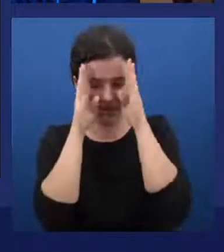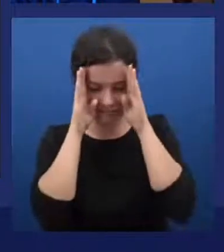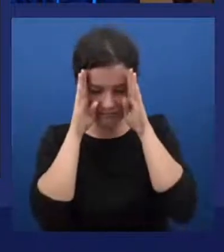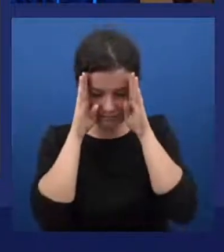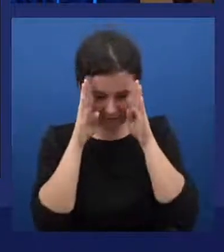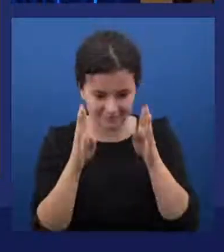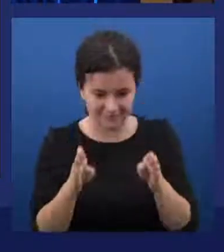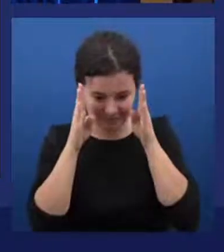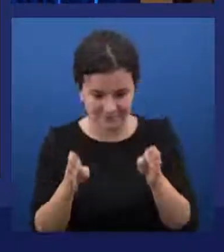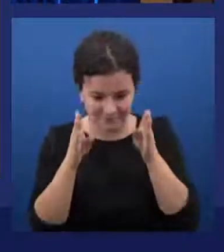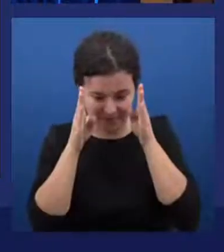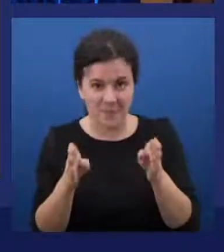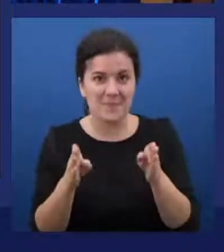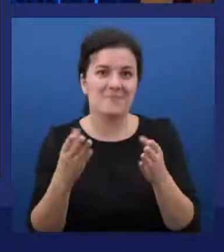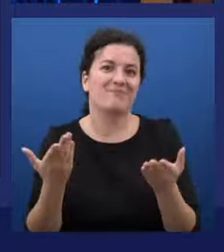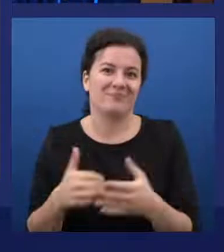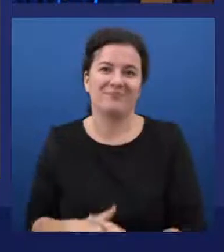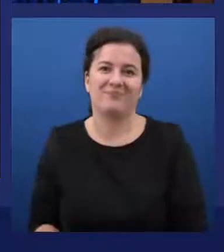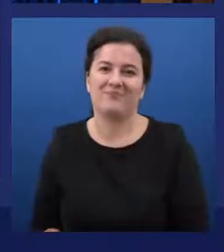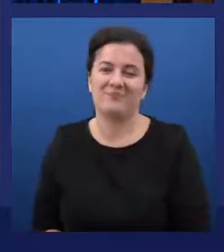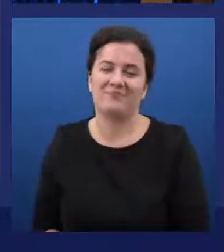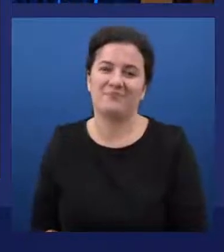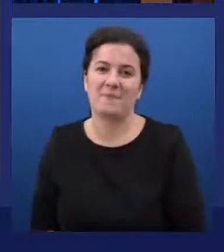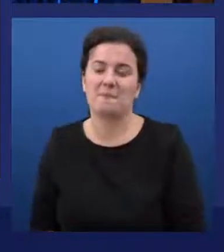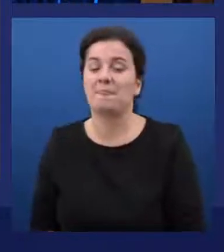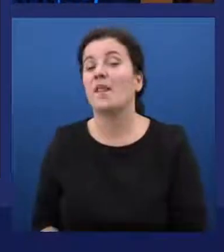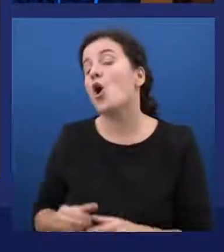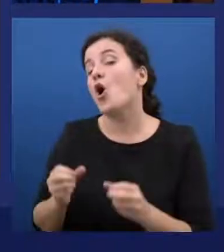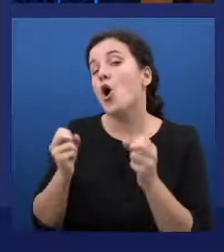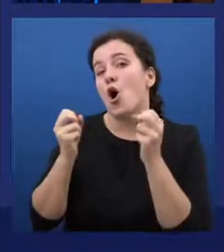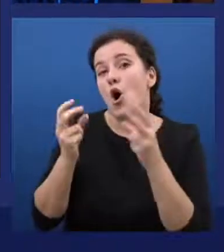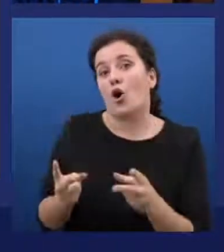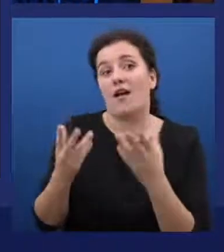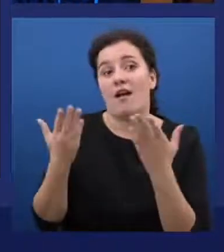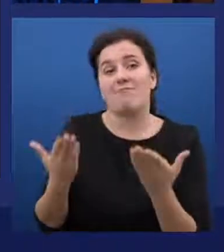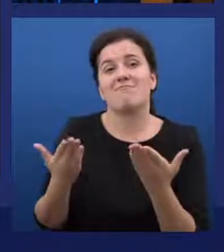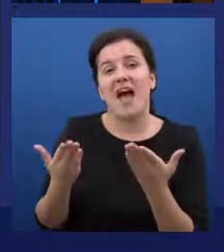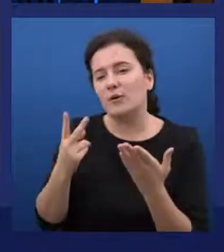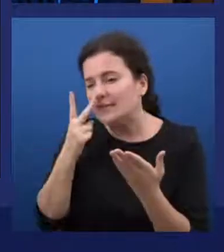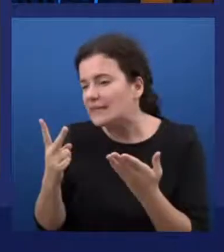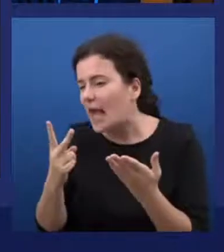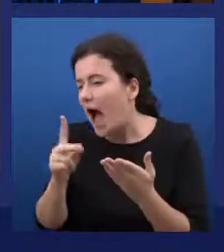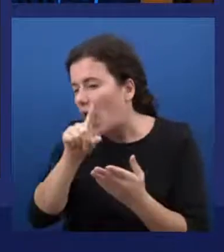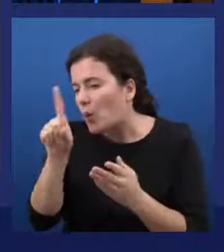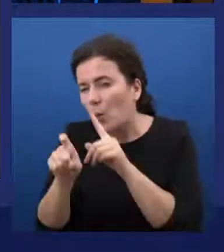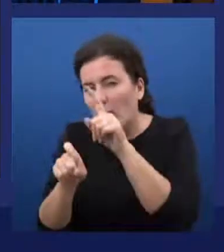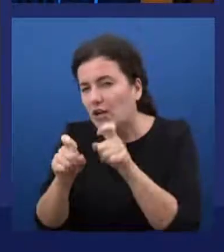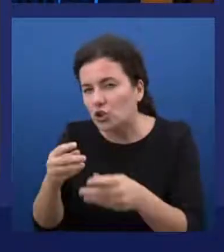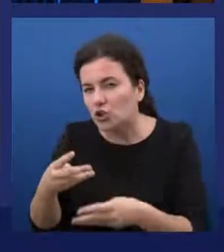let me go through some of the questions here.